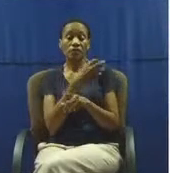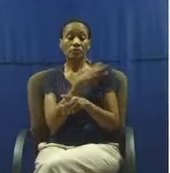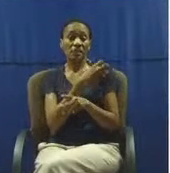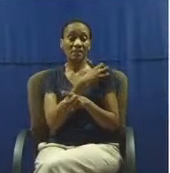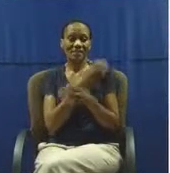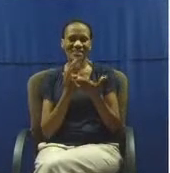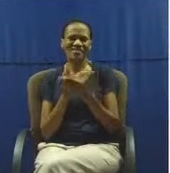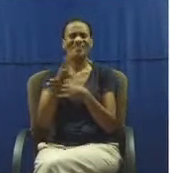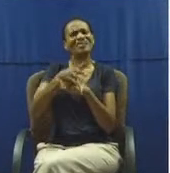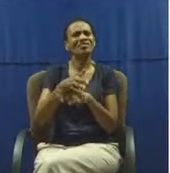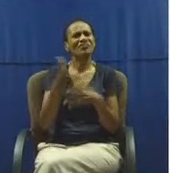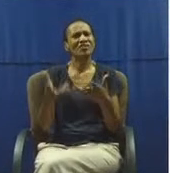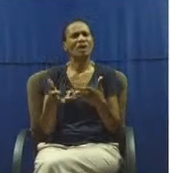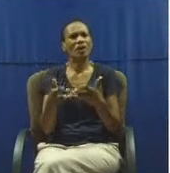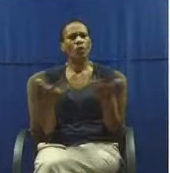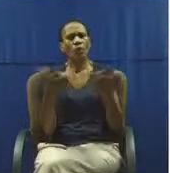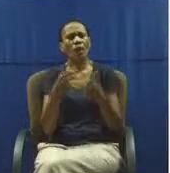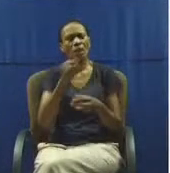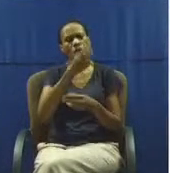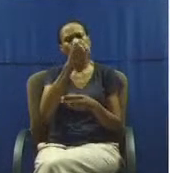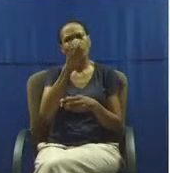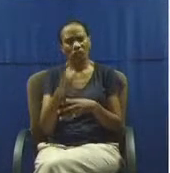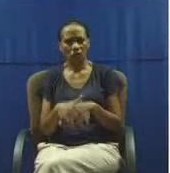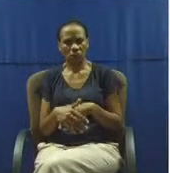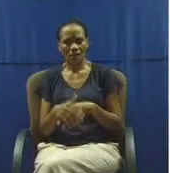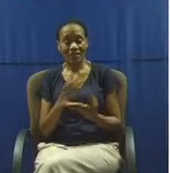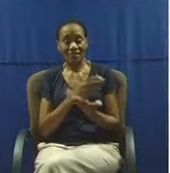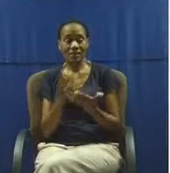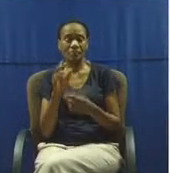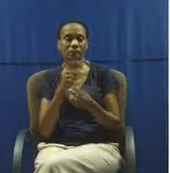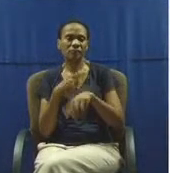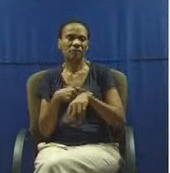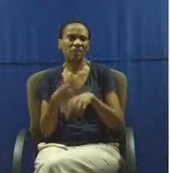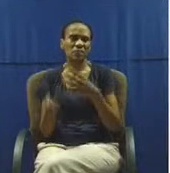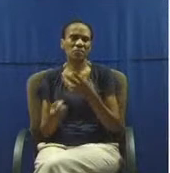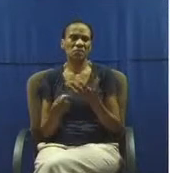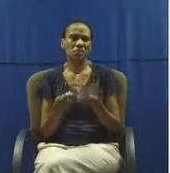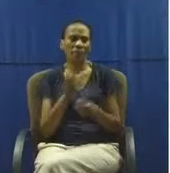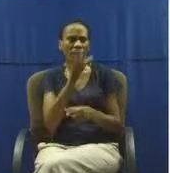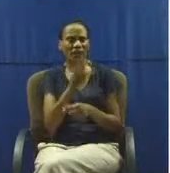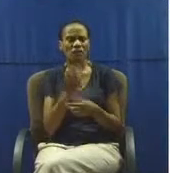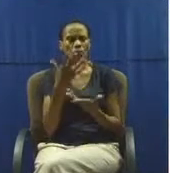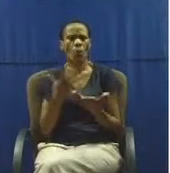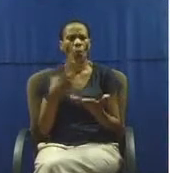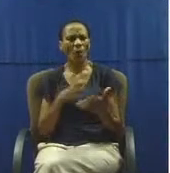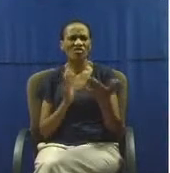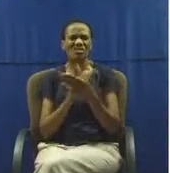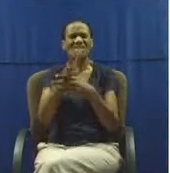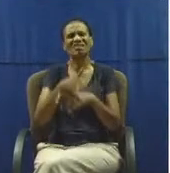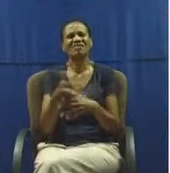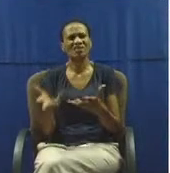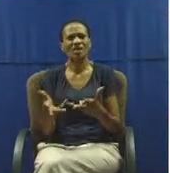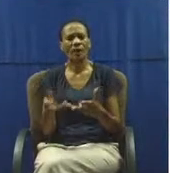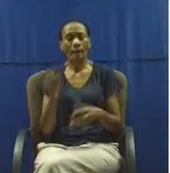because sometimes there is, the eagerness to get involved and interfere. But when we